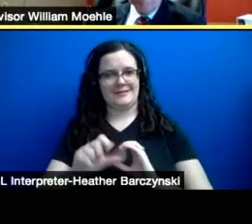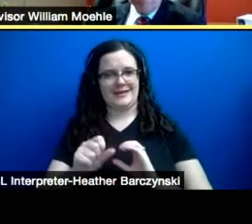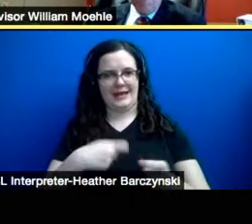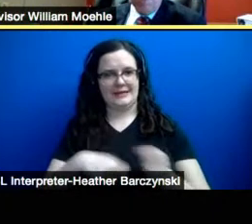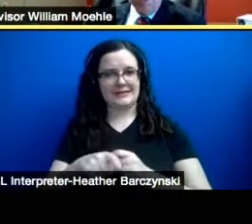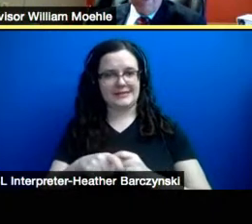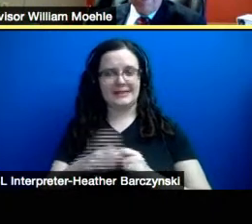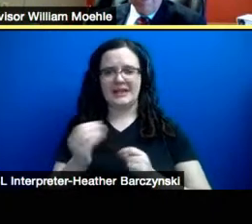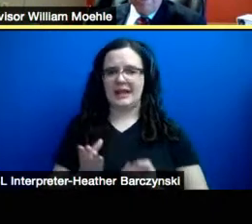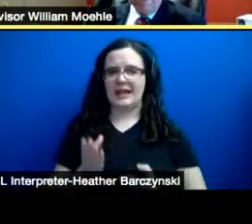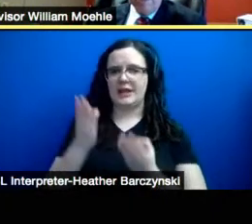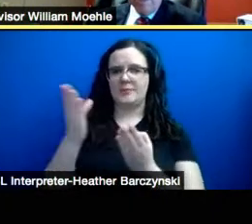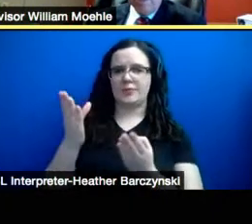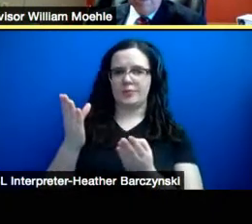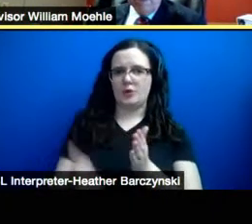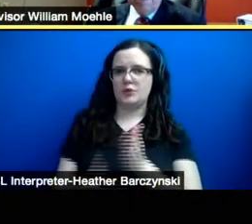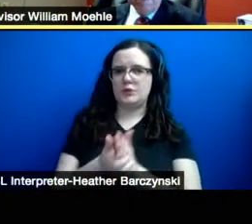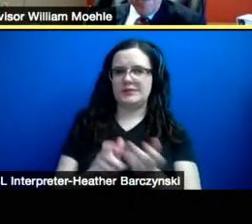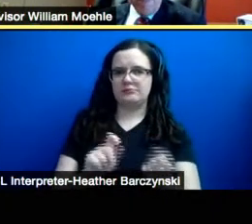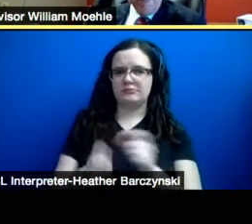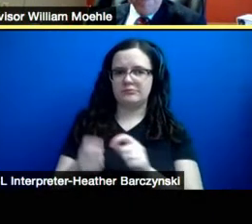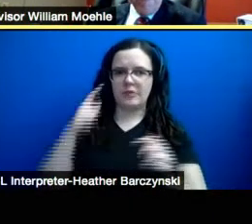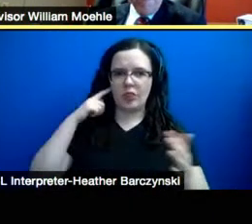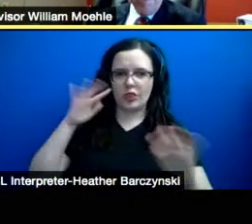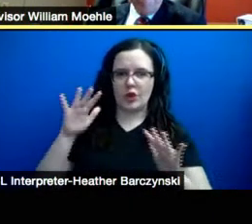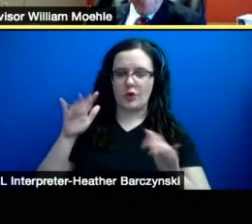noise control law.